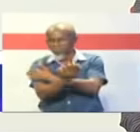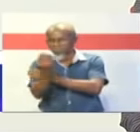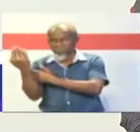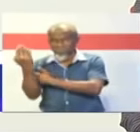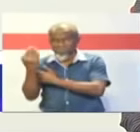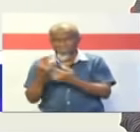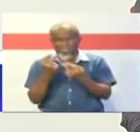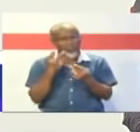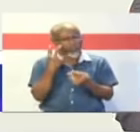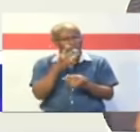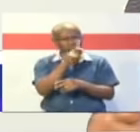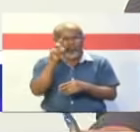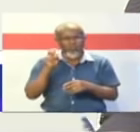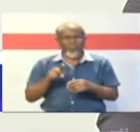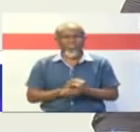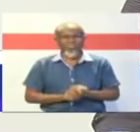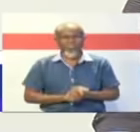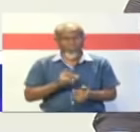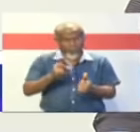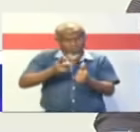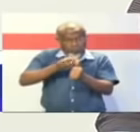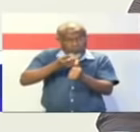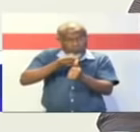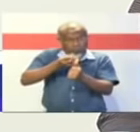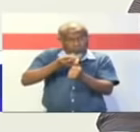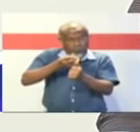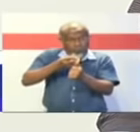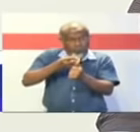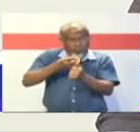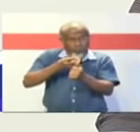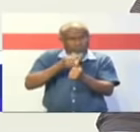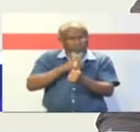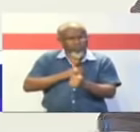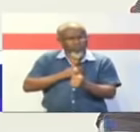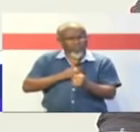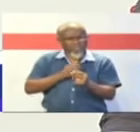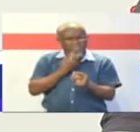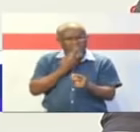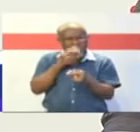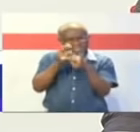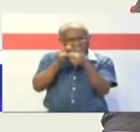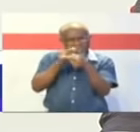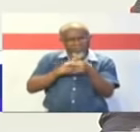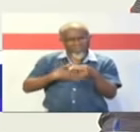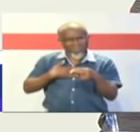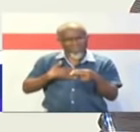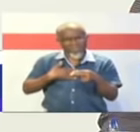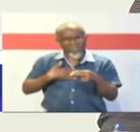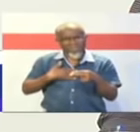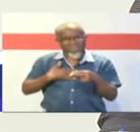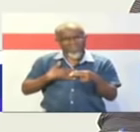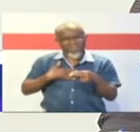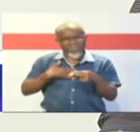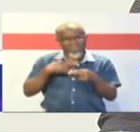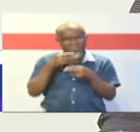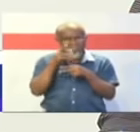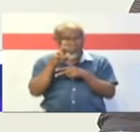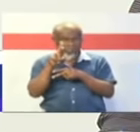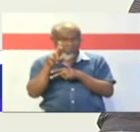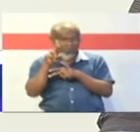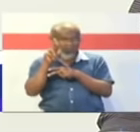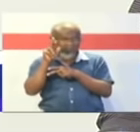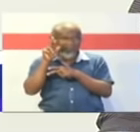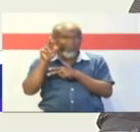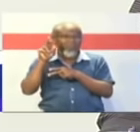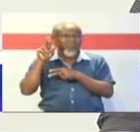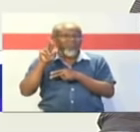morning. I've got 2 questions. The first one is with regards to sorry, sir, just indicate your name for us, please.